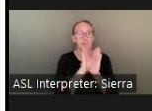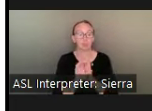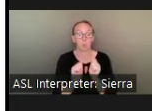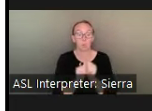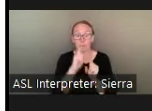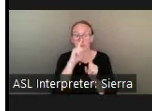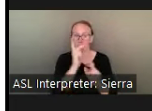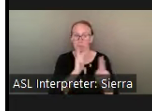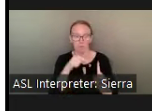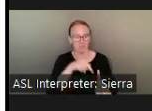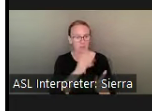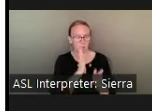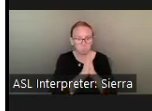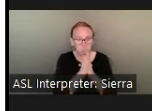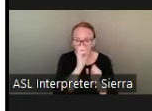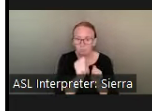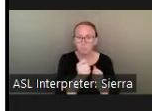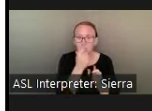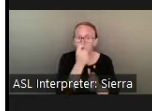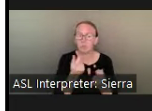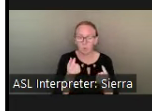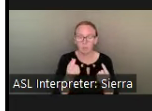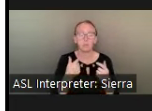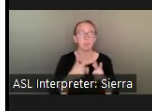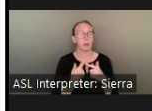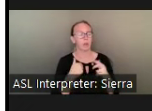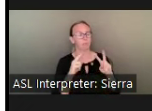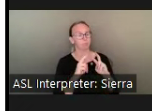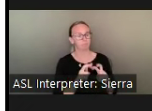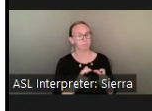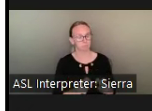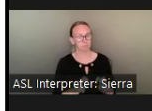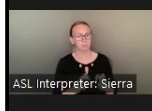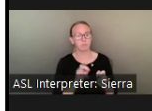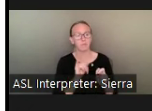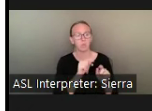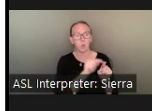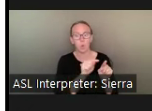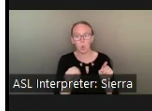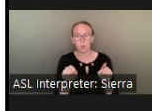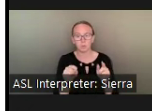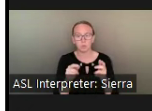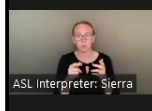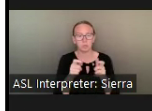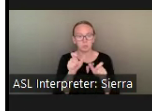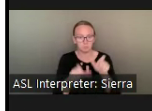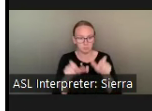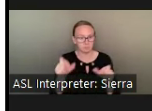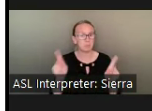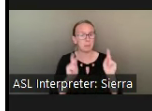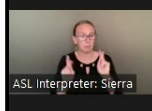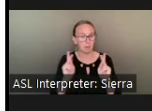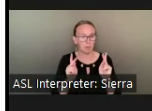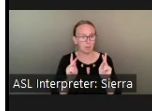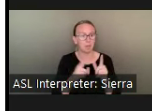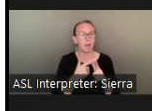be interested in? So I started off with this kind of analyzing of the crop of these individuals, and then moving